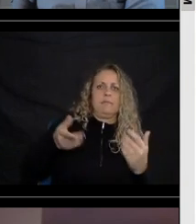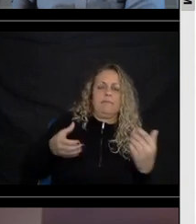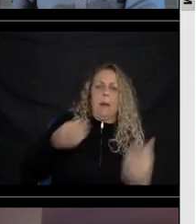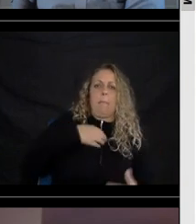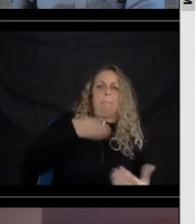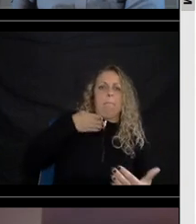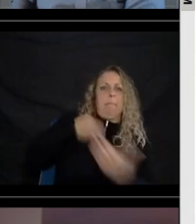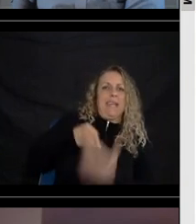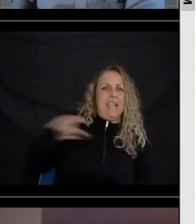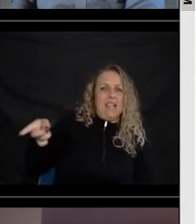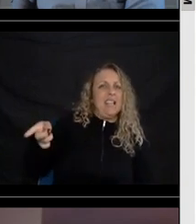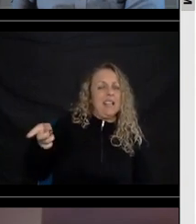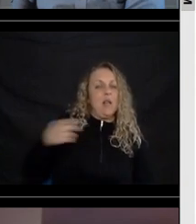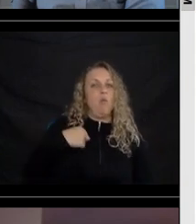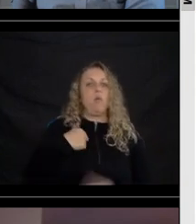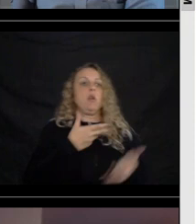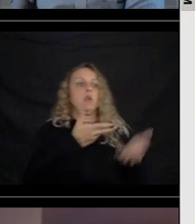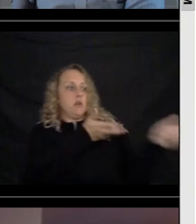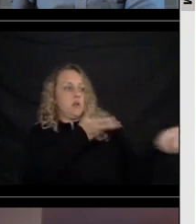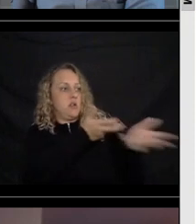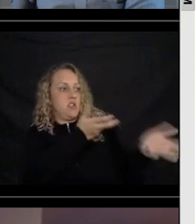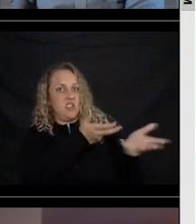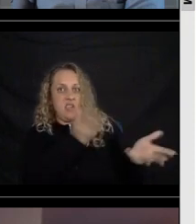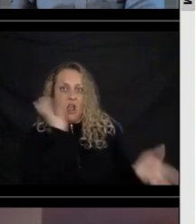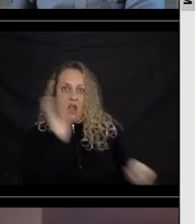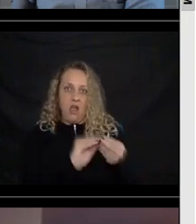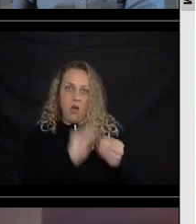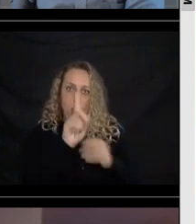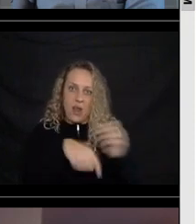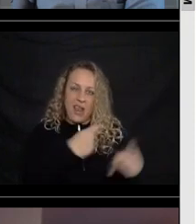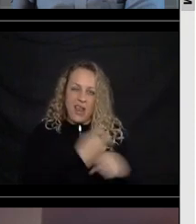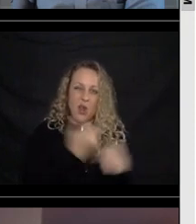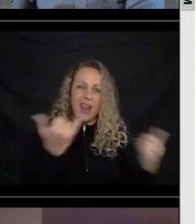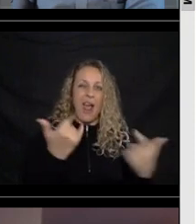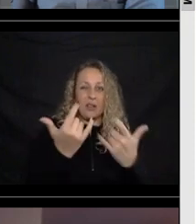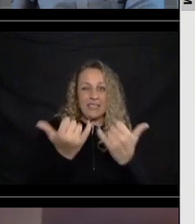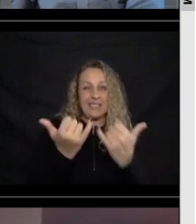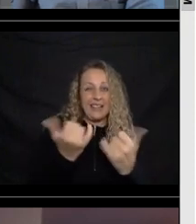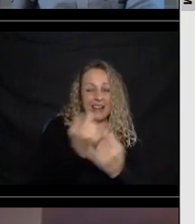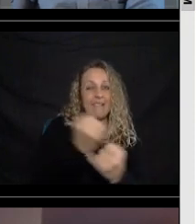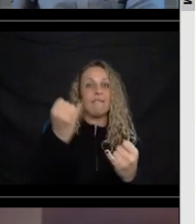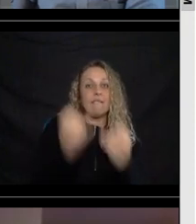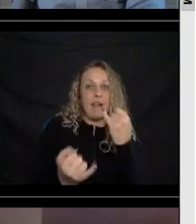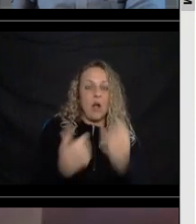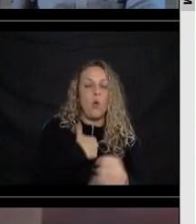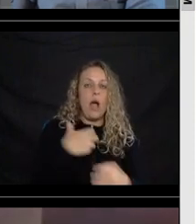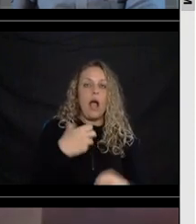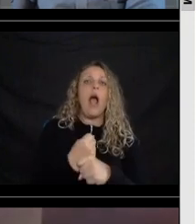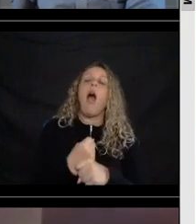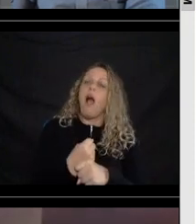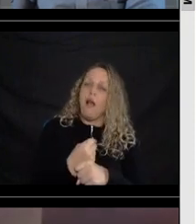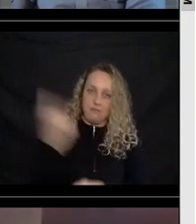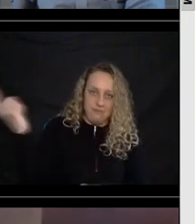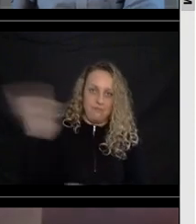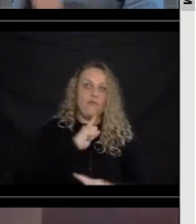been litigating the appeal for about a year now. And today, finally, we got a ruling from